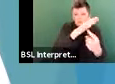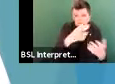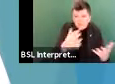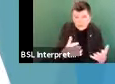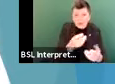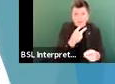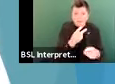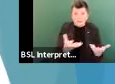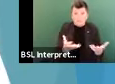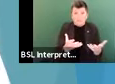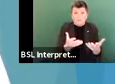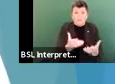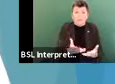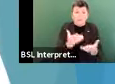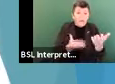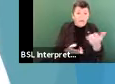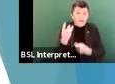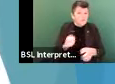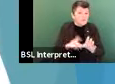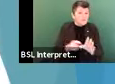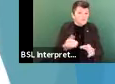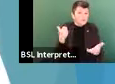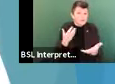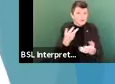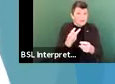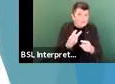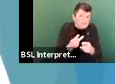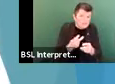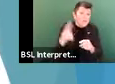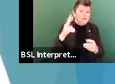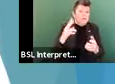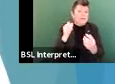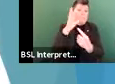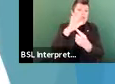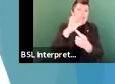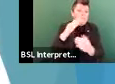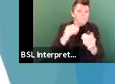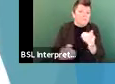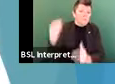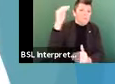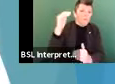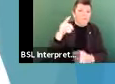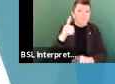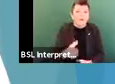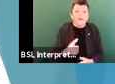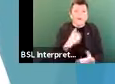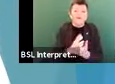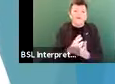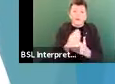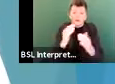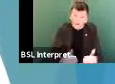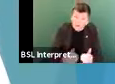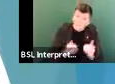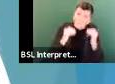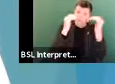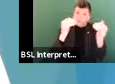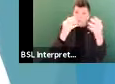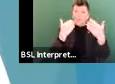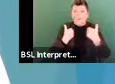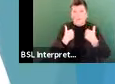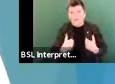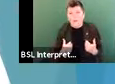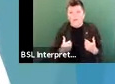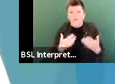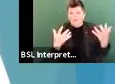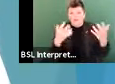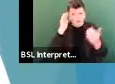important today than 30 years ago. It's also the fact that extreme top wealth represents something crazy